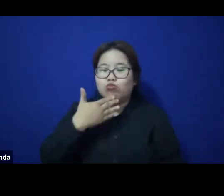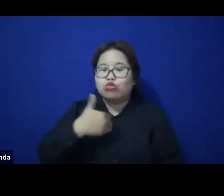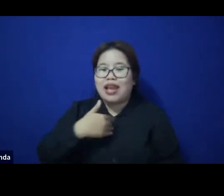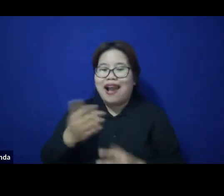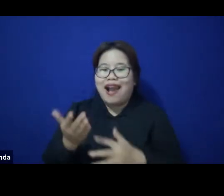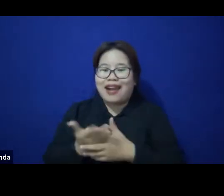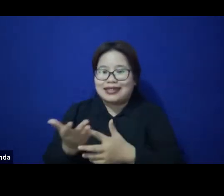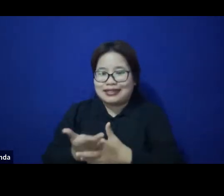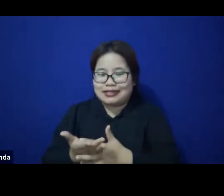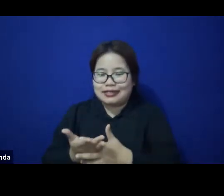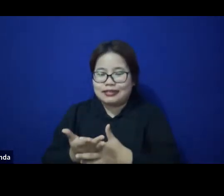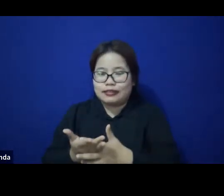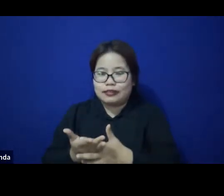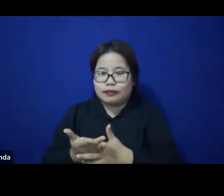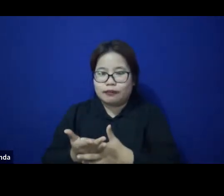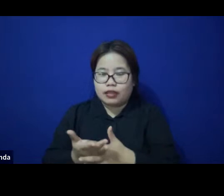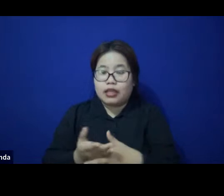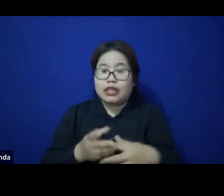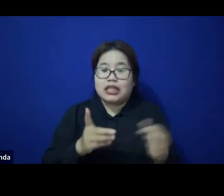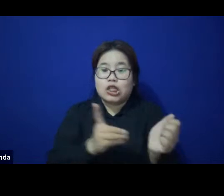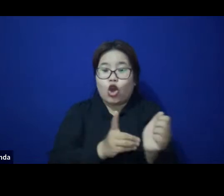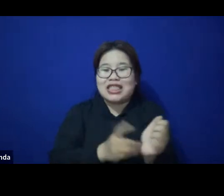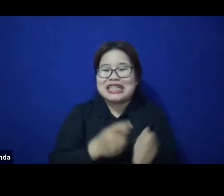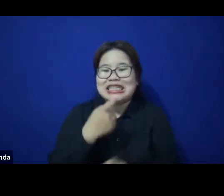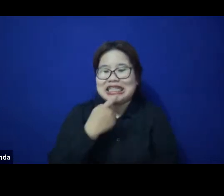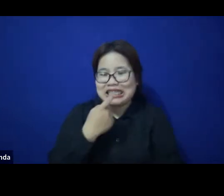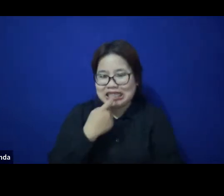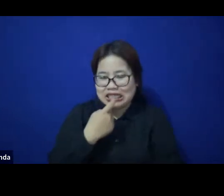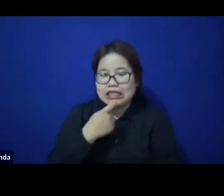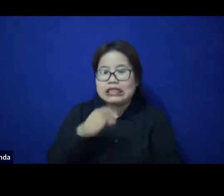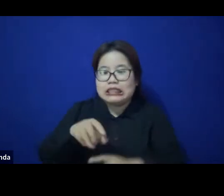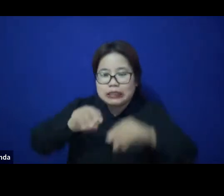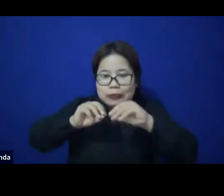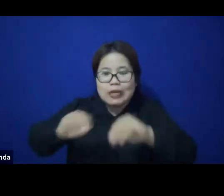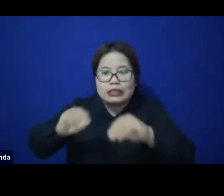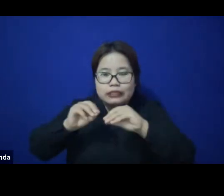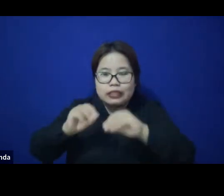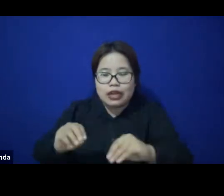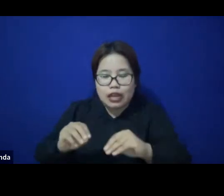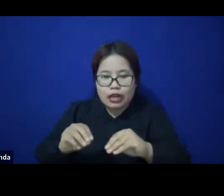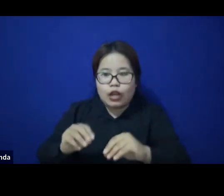was trained in looking after people with intellectual disability.